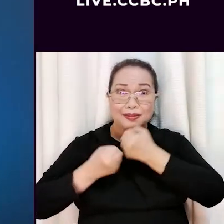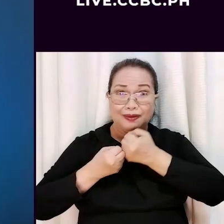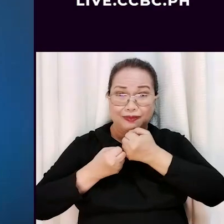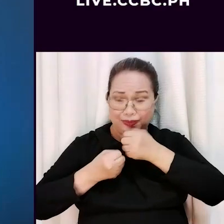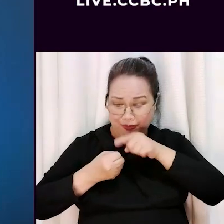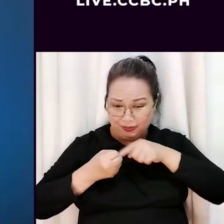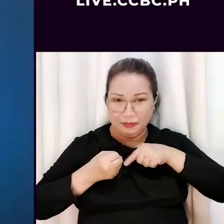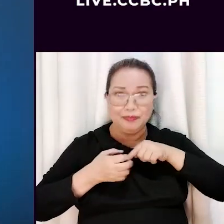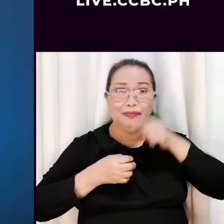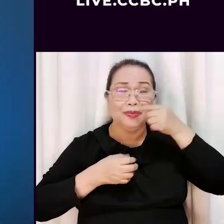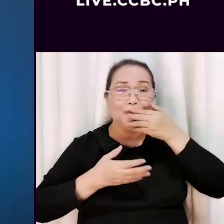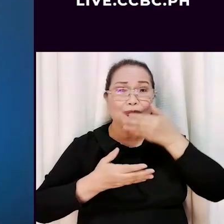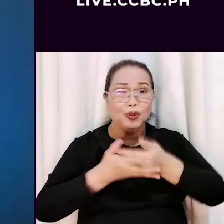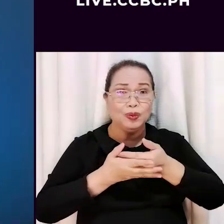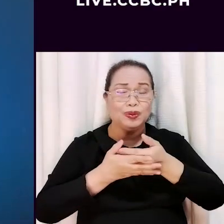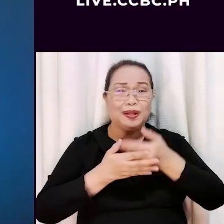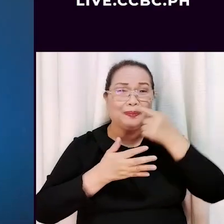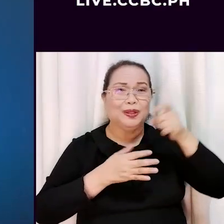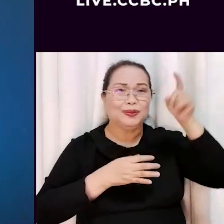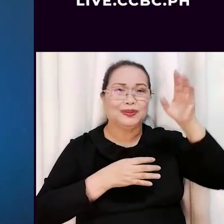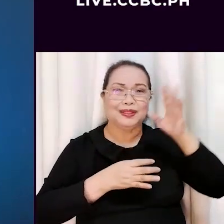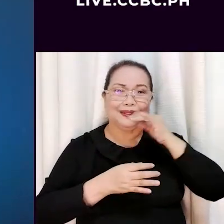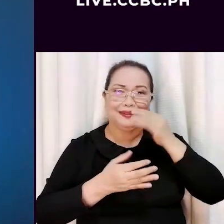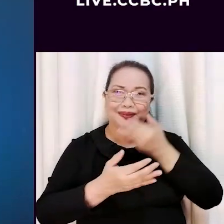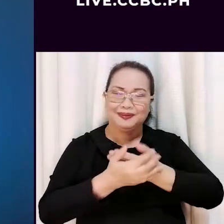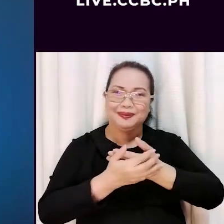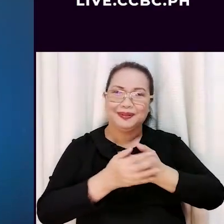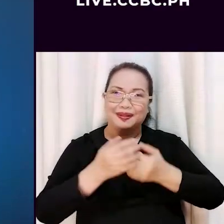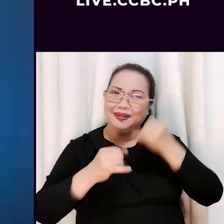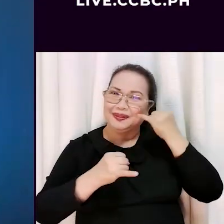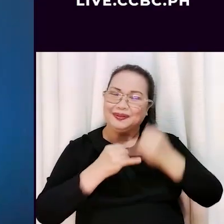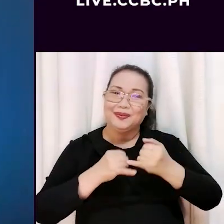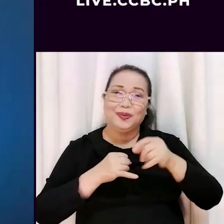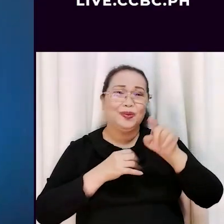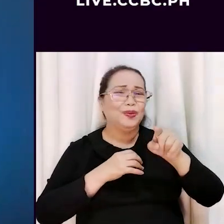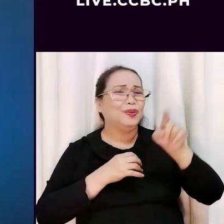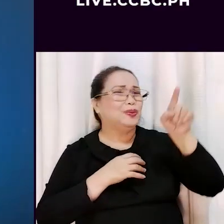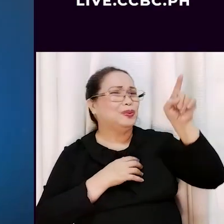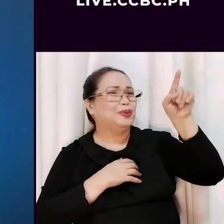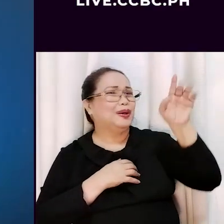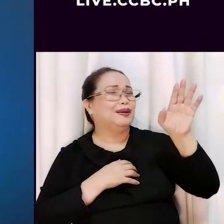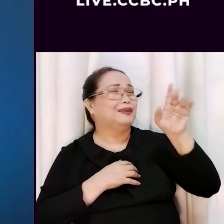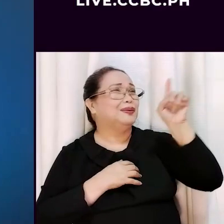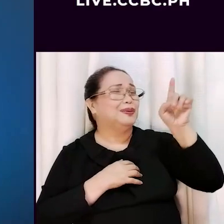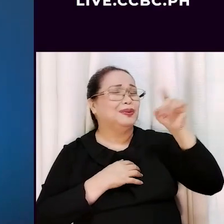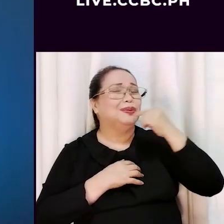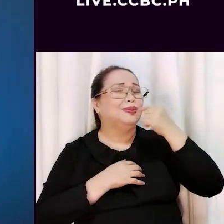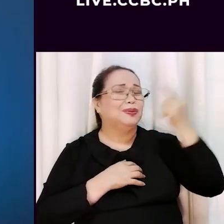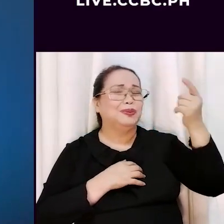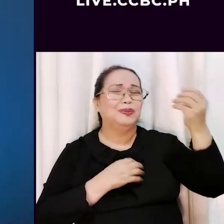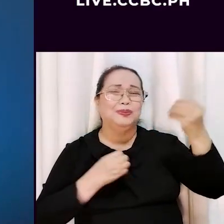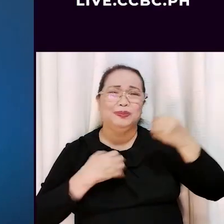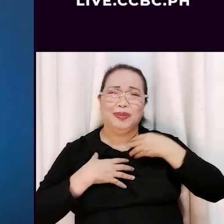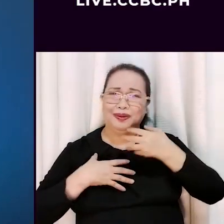good. And then he said in the end, you know, it is you who afflicted me, Lord.